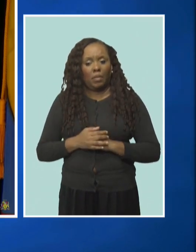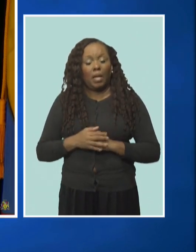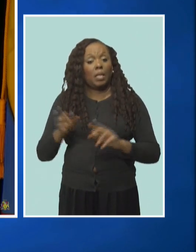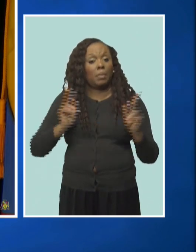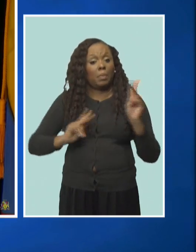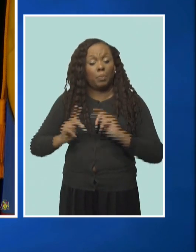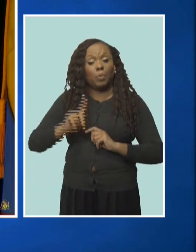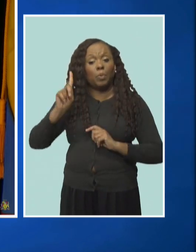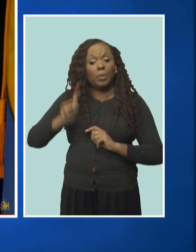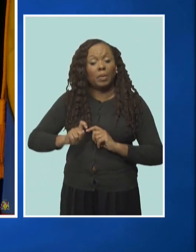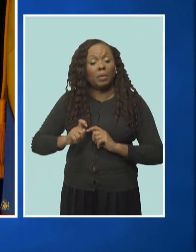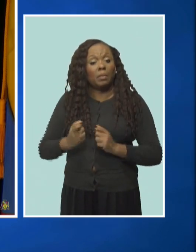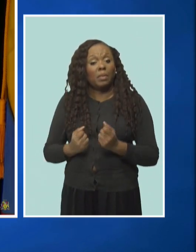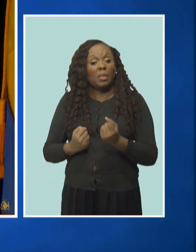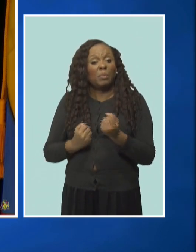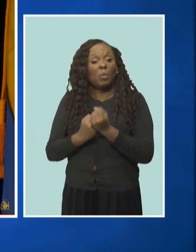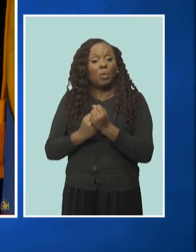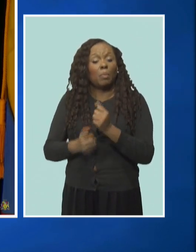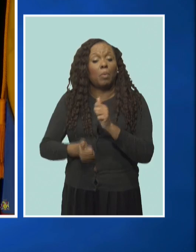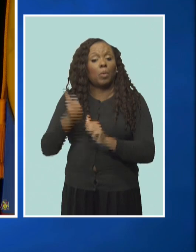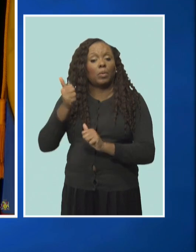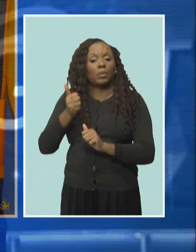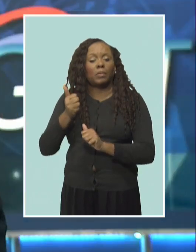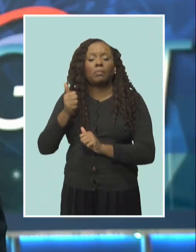prone to devastating impacts.